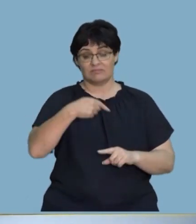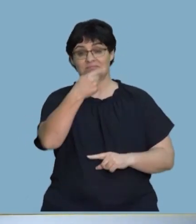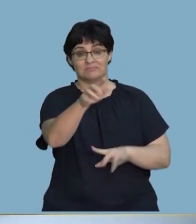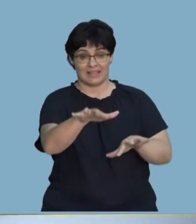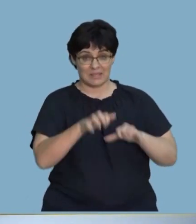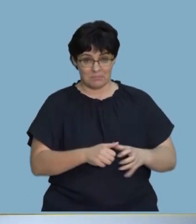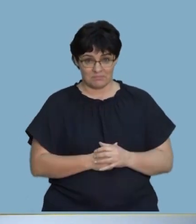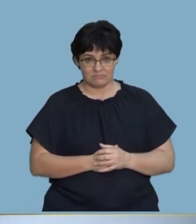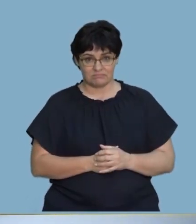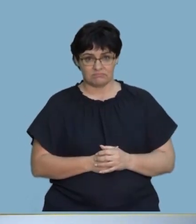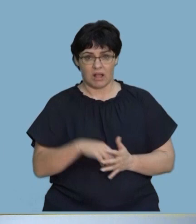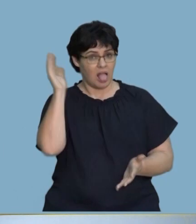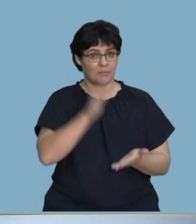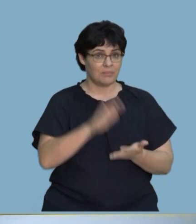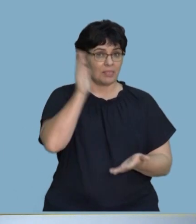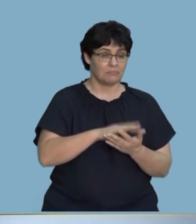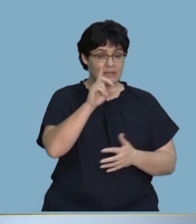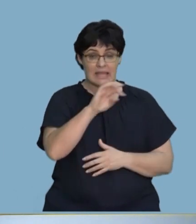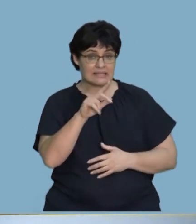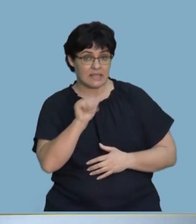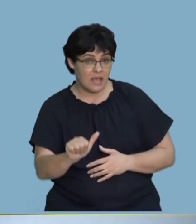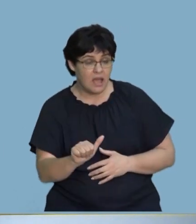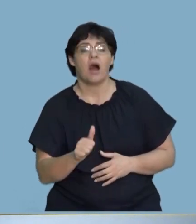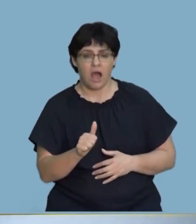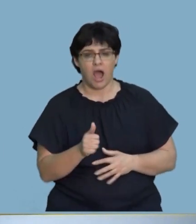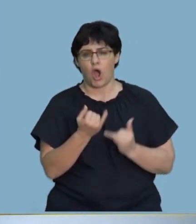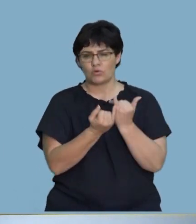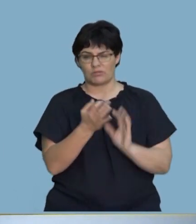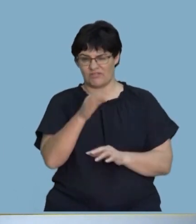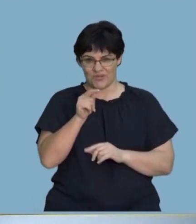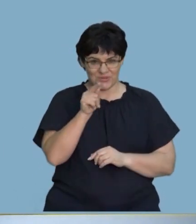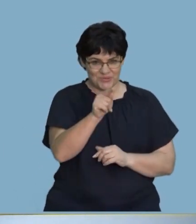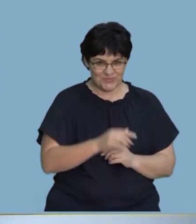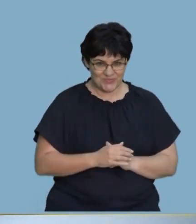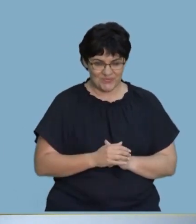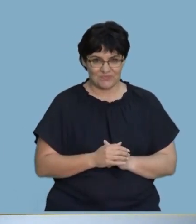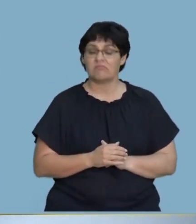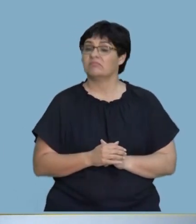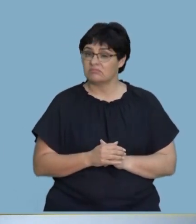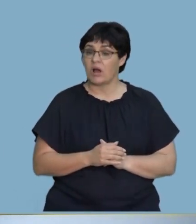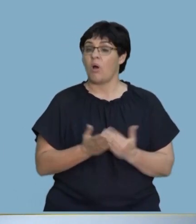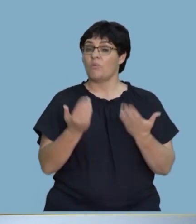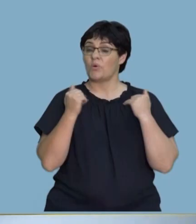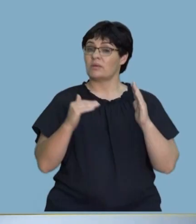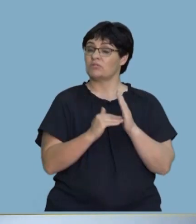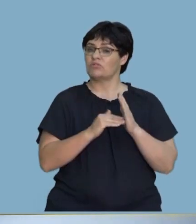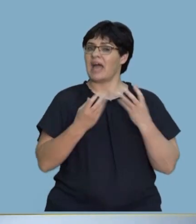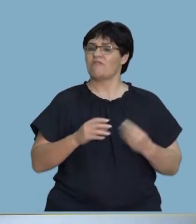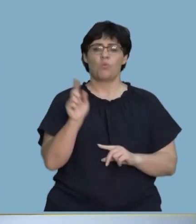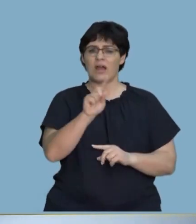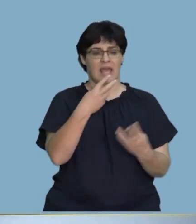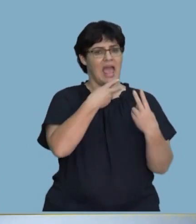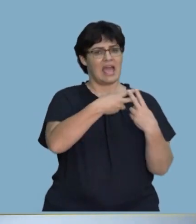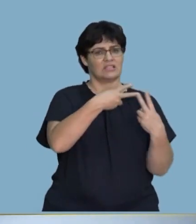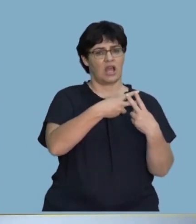exams. If you're constantly running out of data, then this next competition is just for you. Wazo Matrix is bringing you the